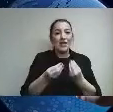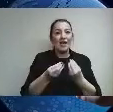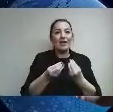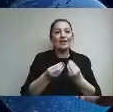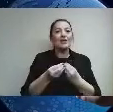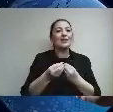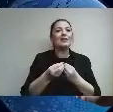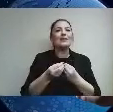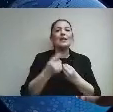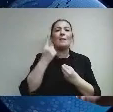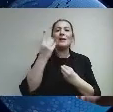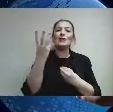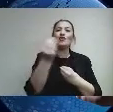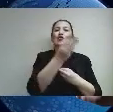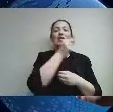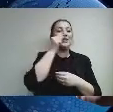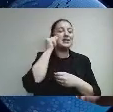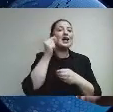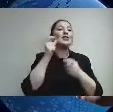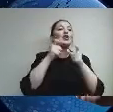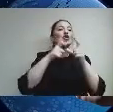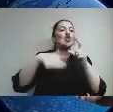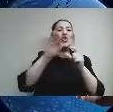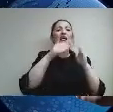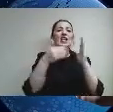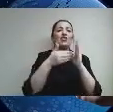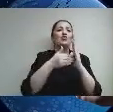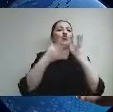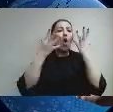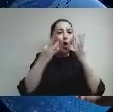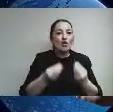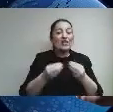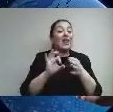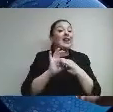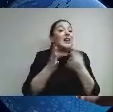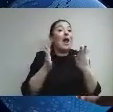for social enterprise? You know, uh,